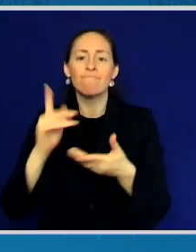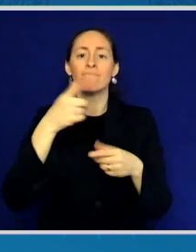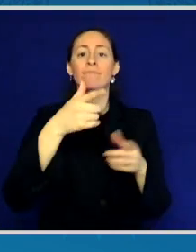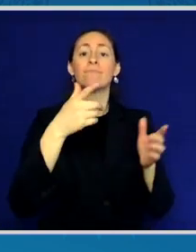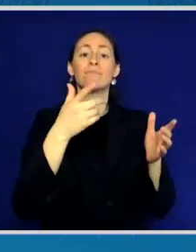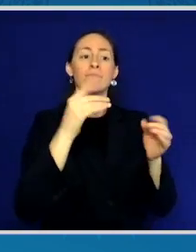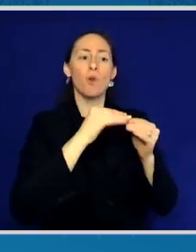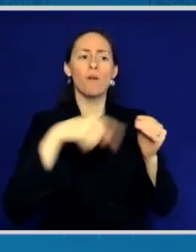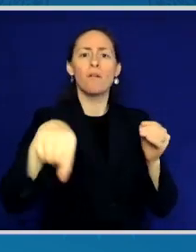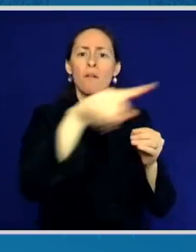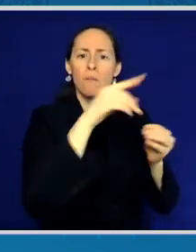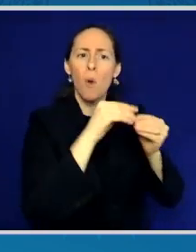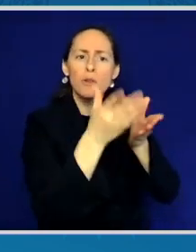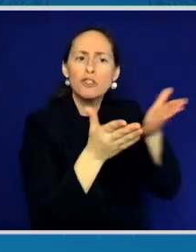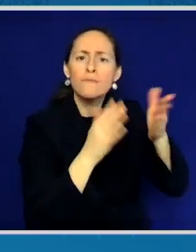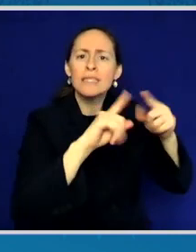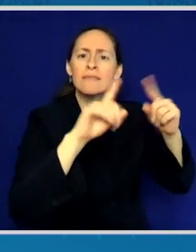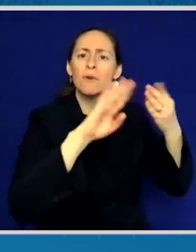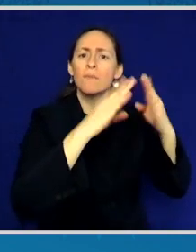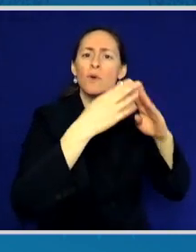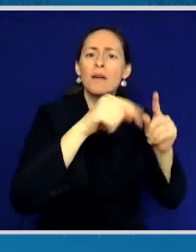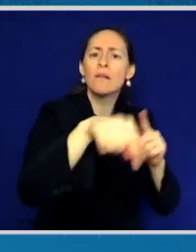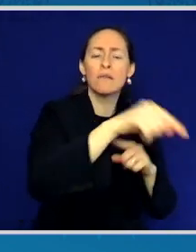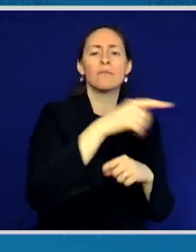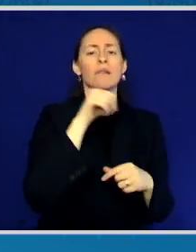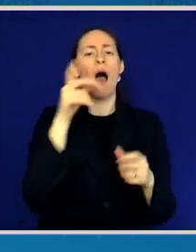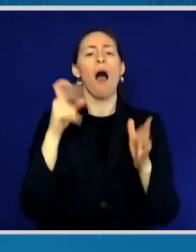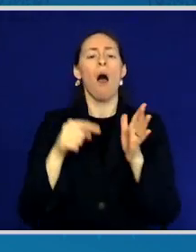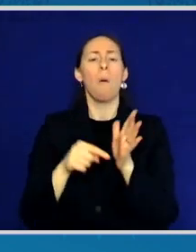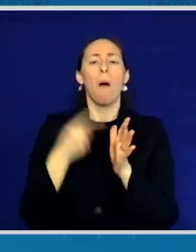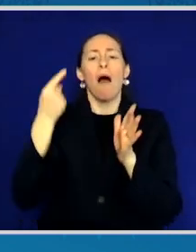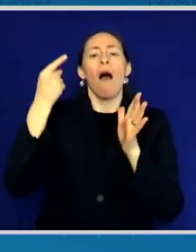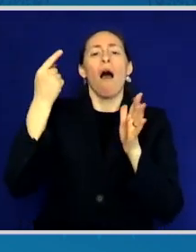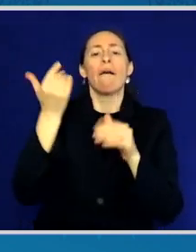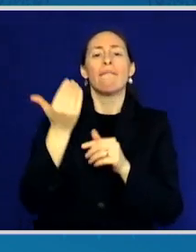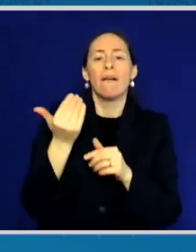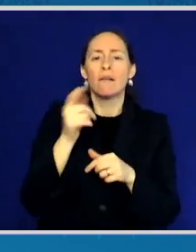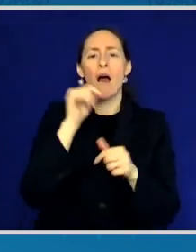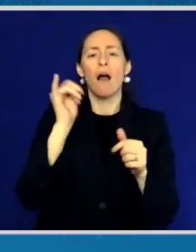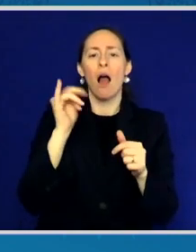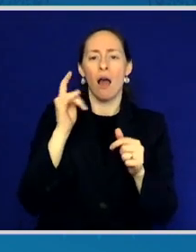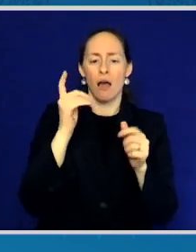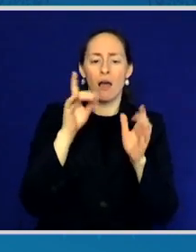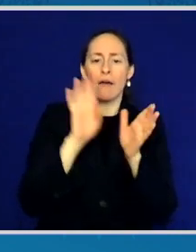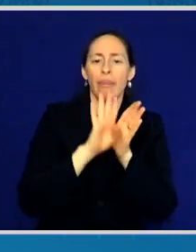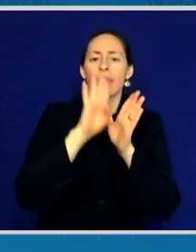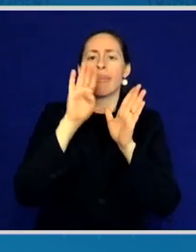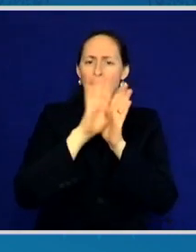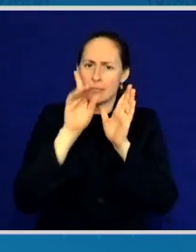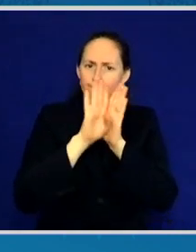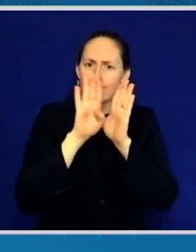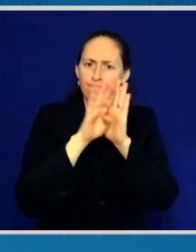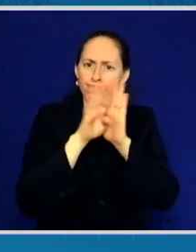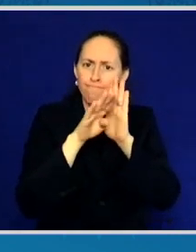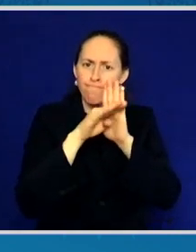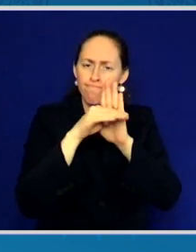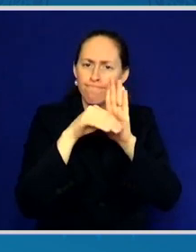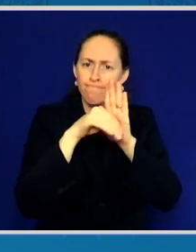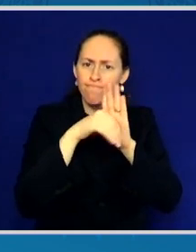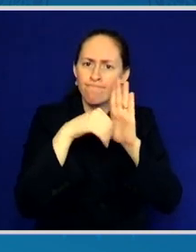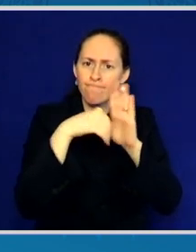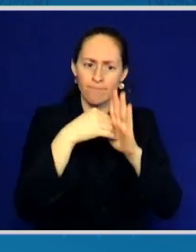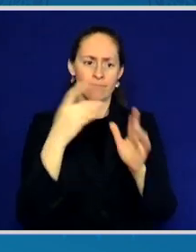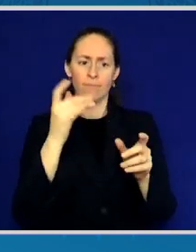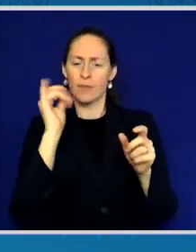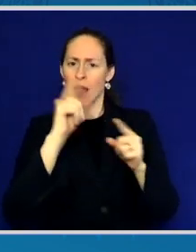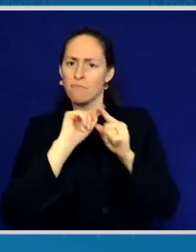my bus isn't coming once an hour. It's coming every 15 or 20 minutes. I don't have to come all the way into downtown Cincinnati. I can come